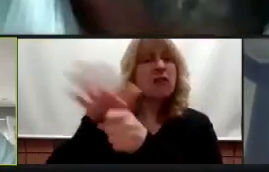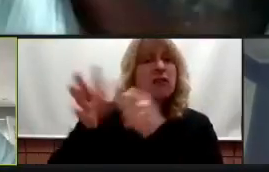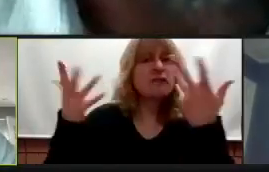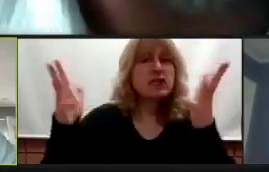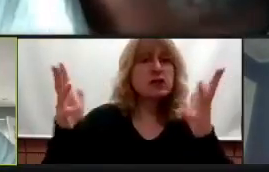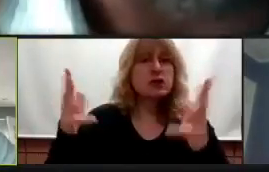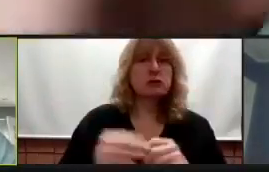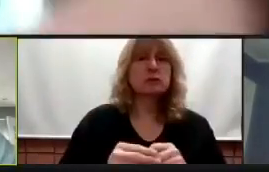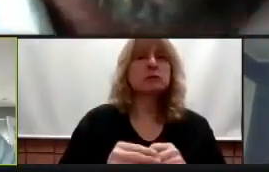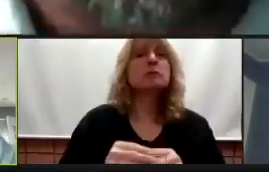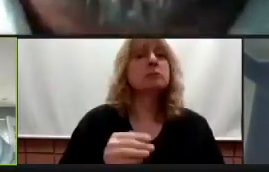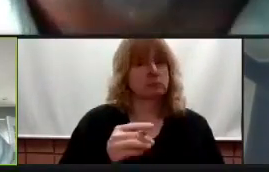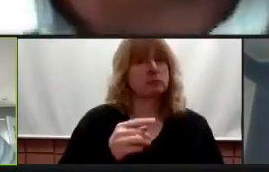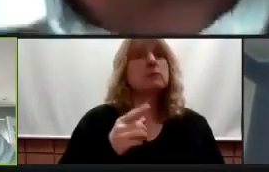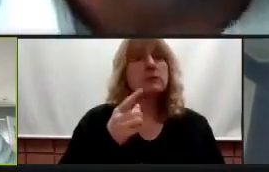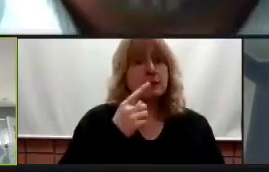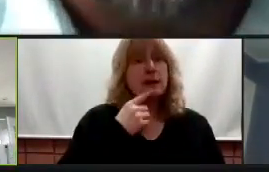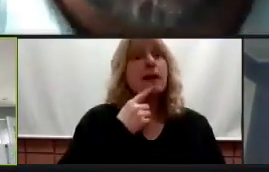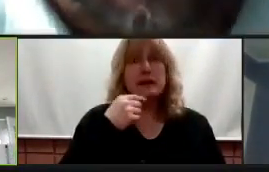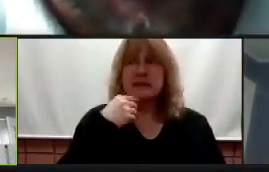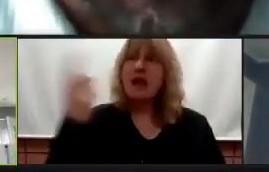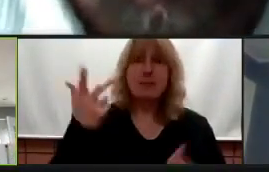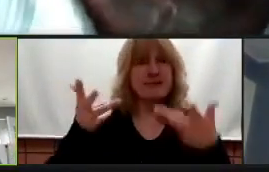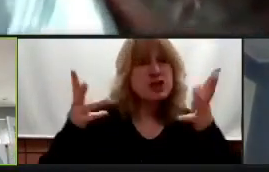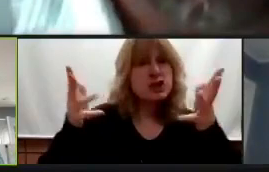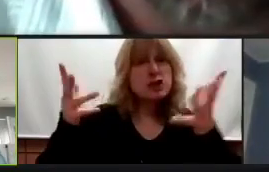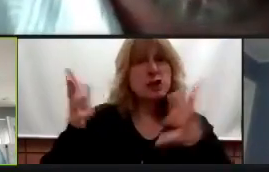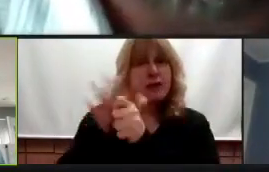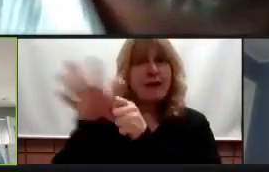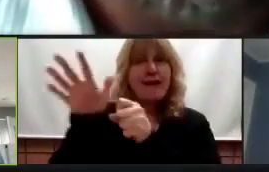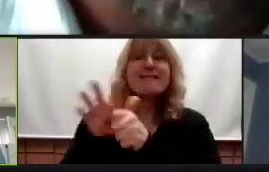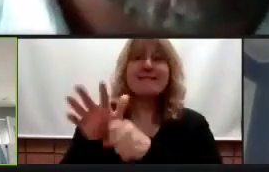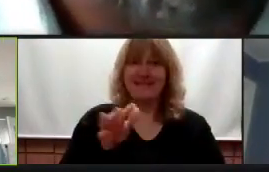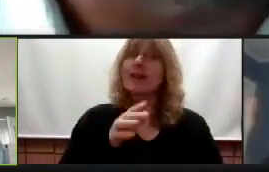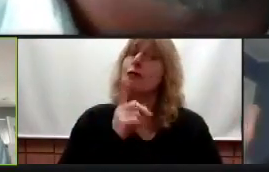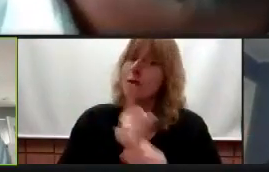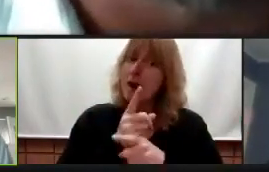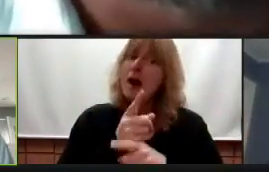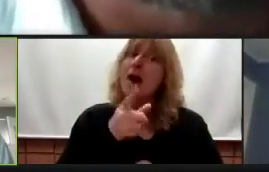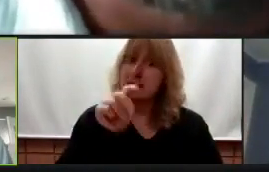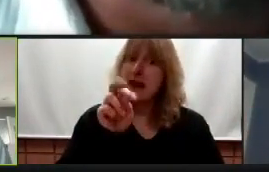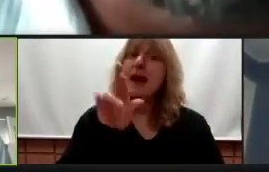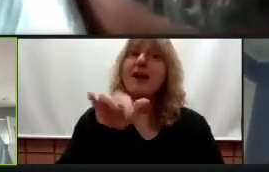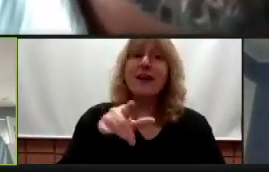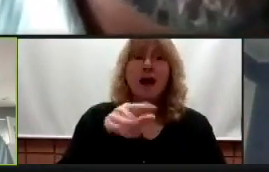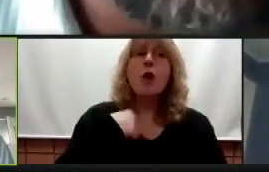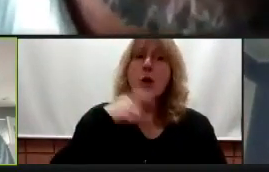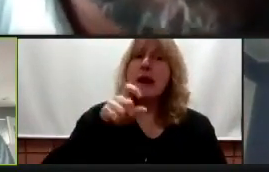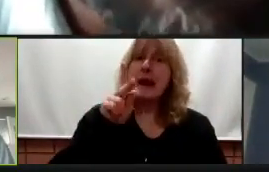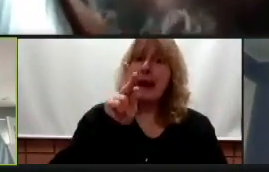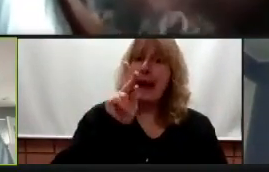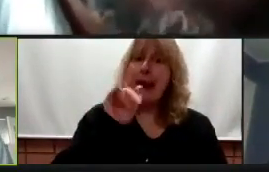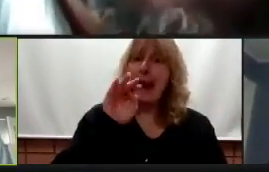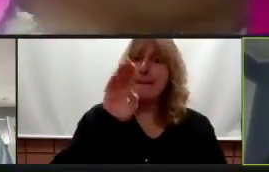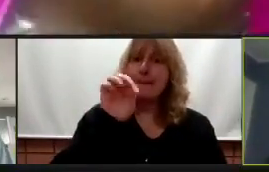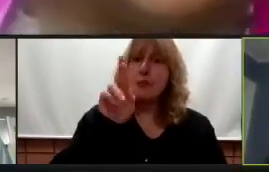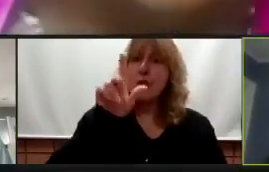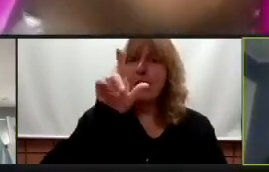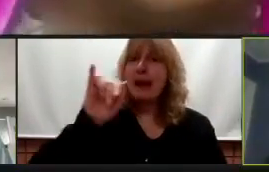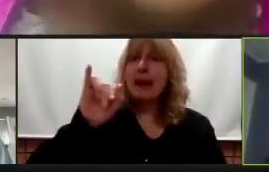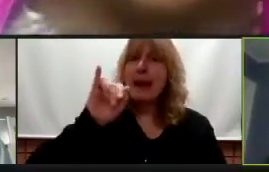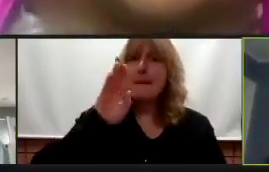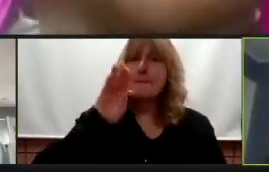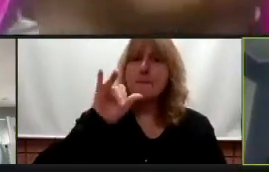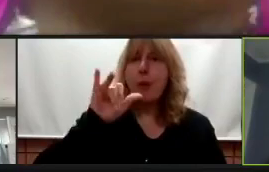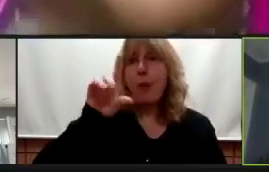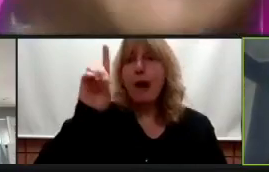Cut it out. Terry! We need Kimberli Boyd to Kimberli Boyd go